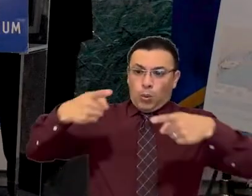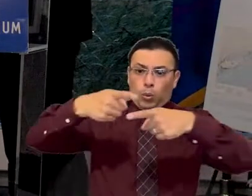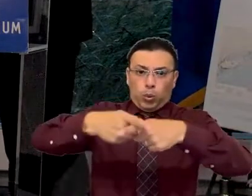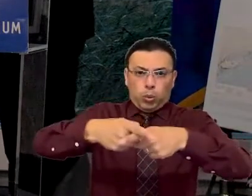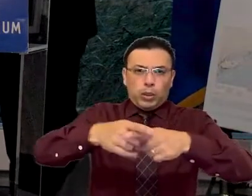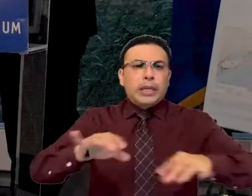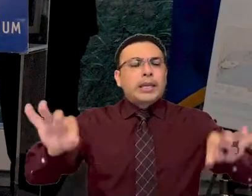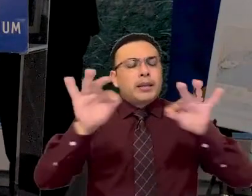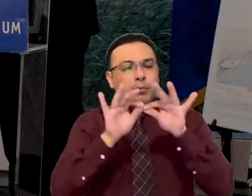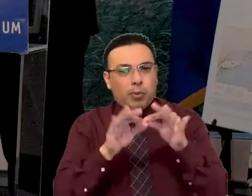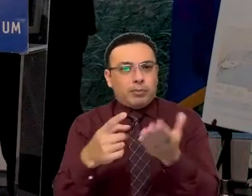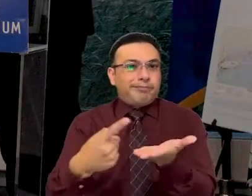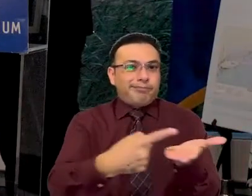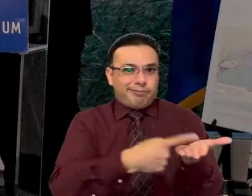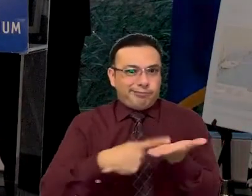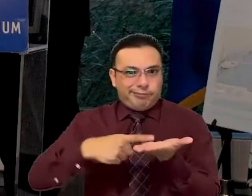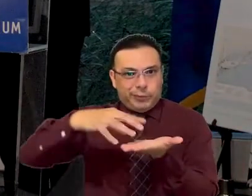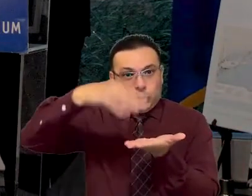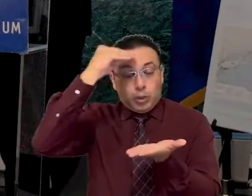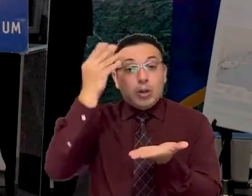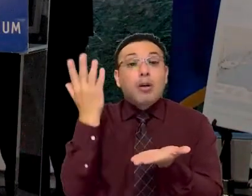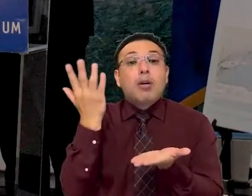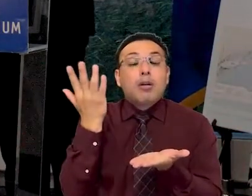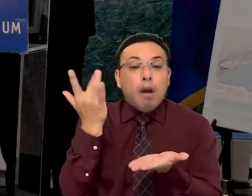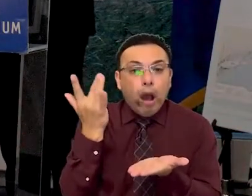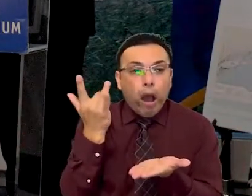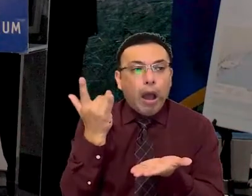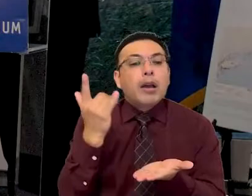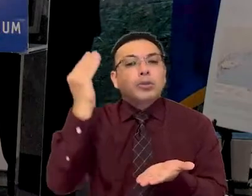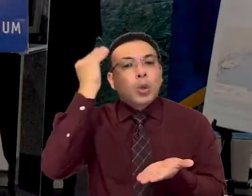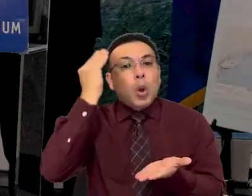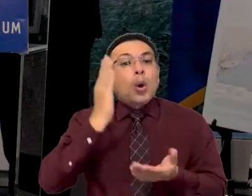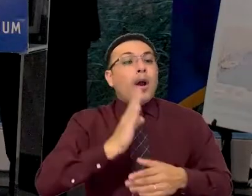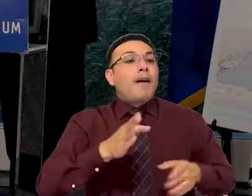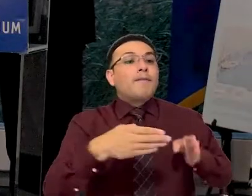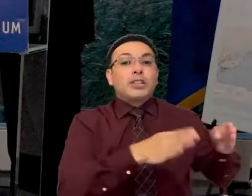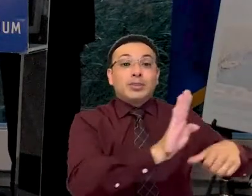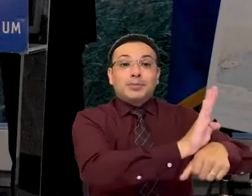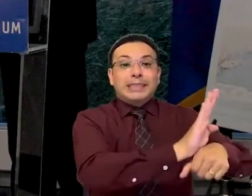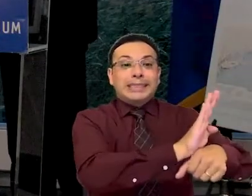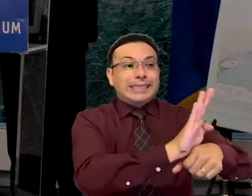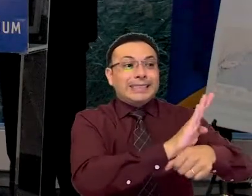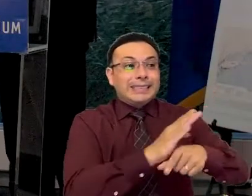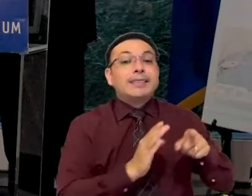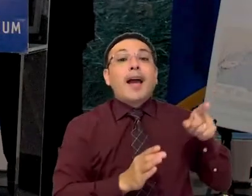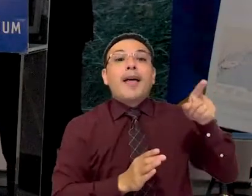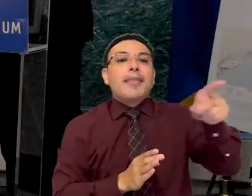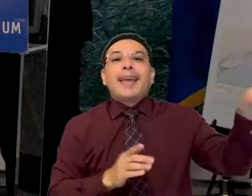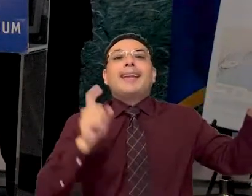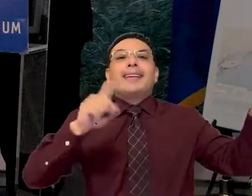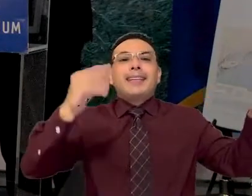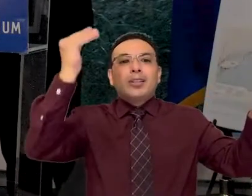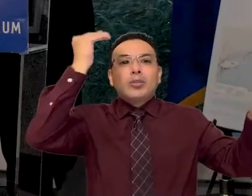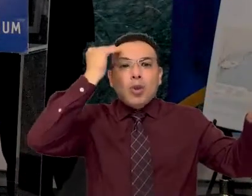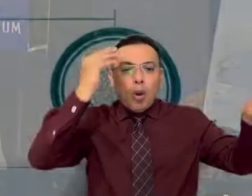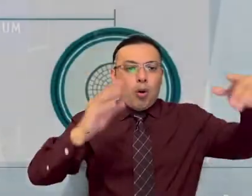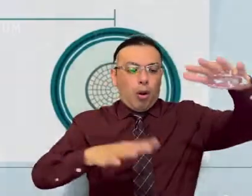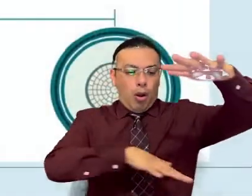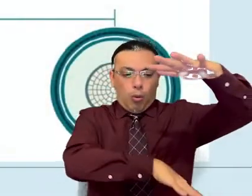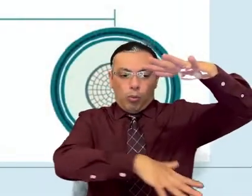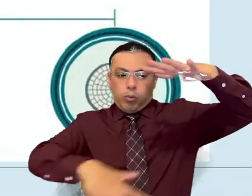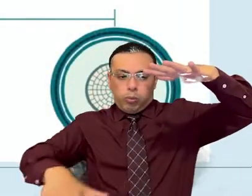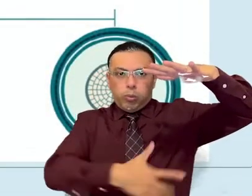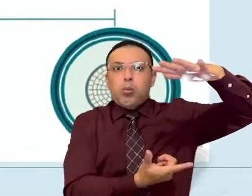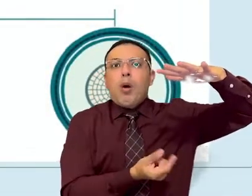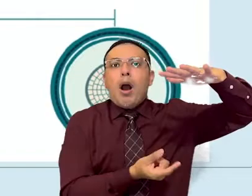perspective of fisheries or other things that may need to know what's going on the seafloor, and we have a very careful plan